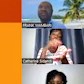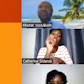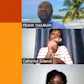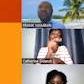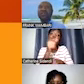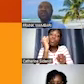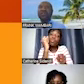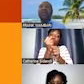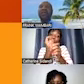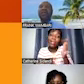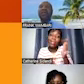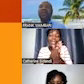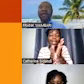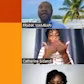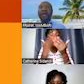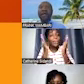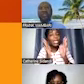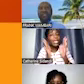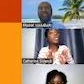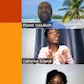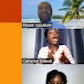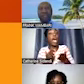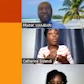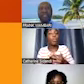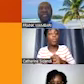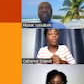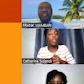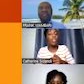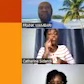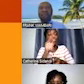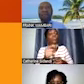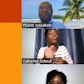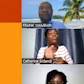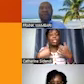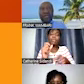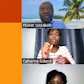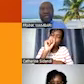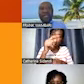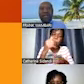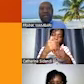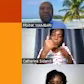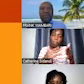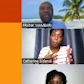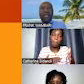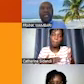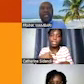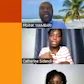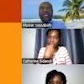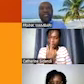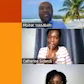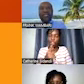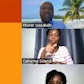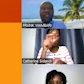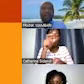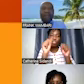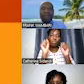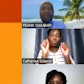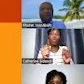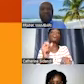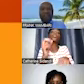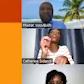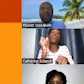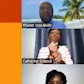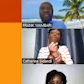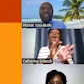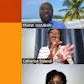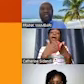and how did you help that person? Put in the chat before I tell you how you can deal with after you left,